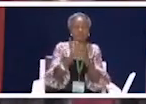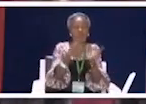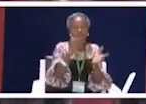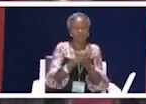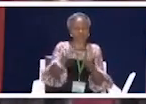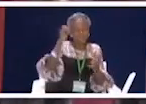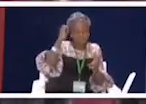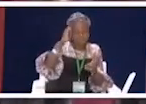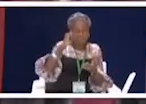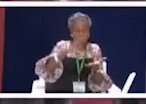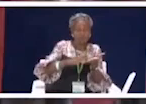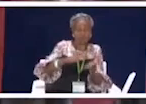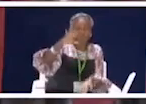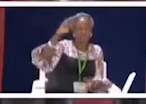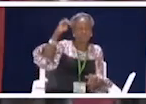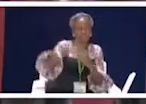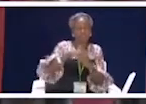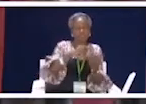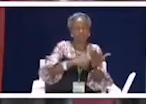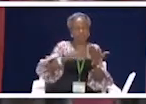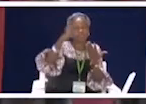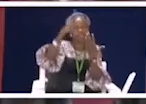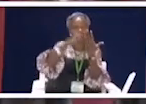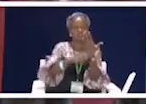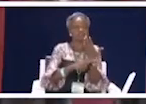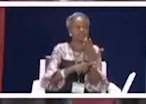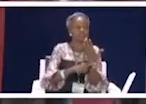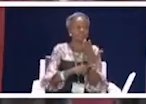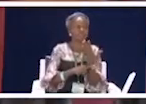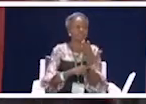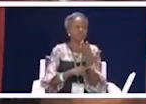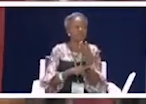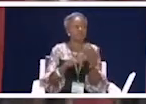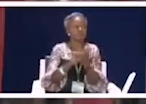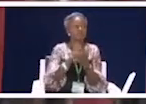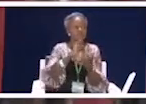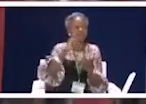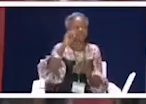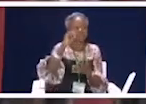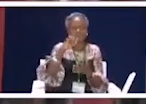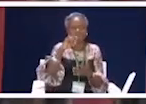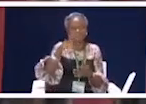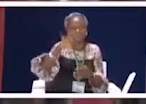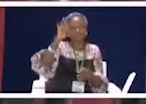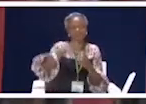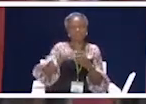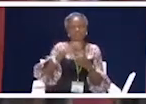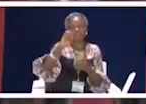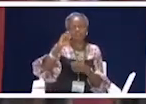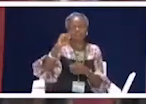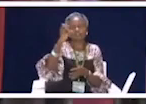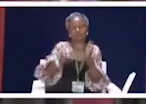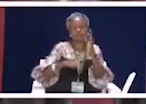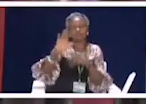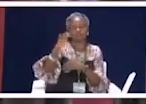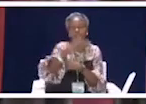is glorious in holiness. That is found in Exodus chapter 15, verse